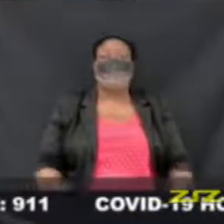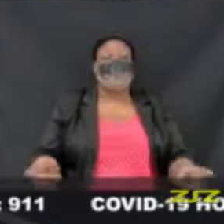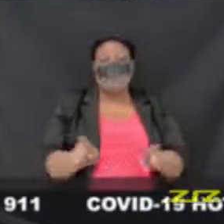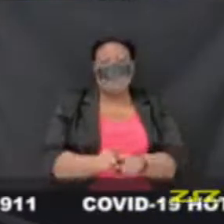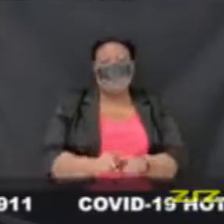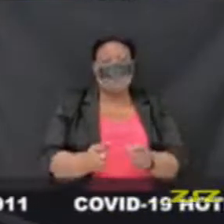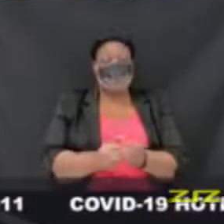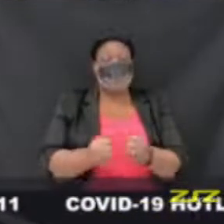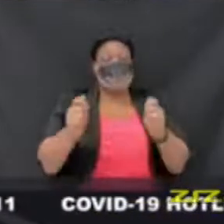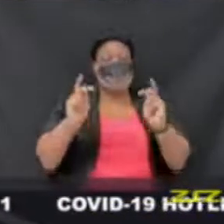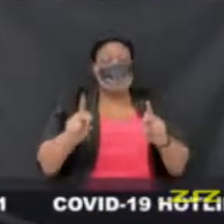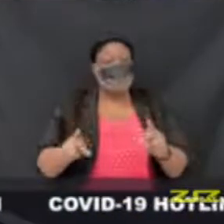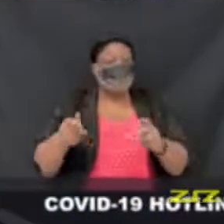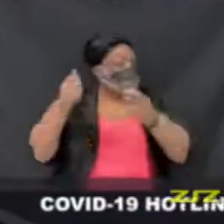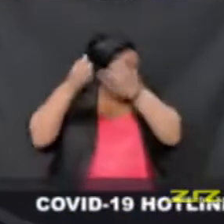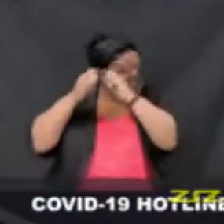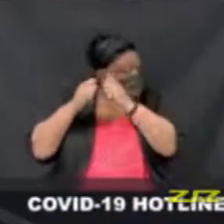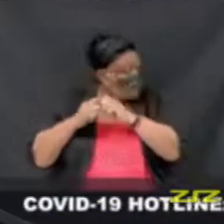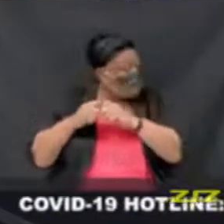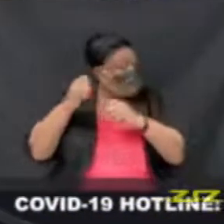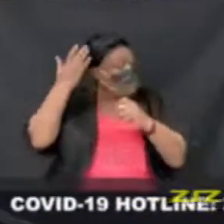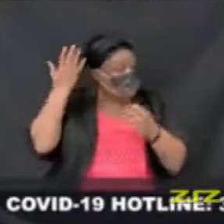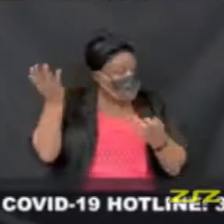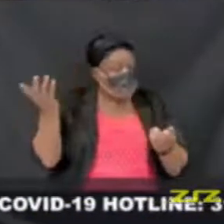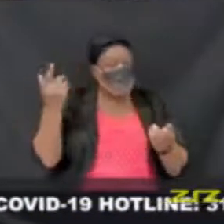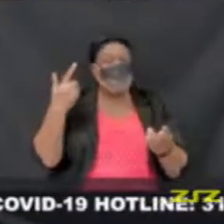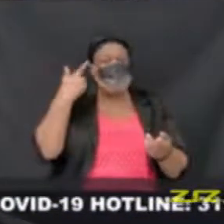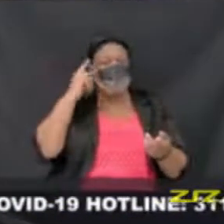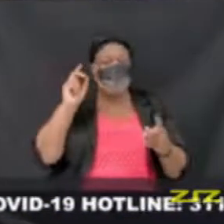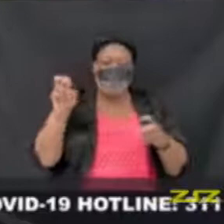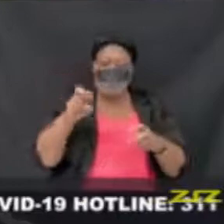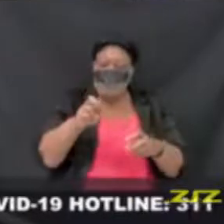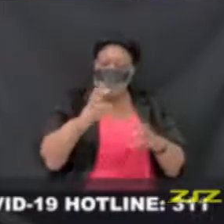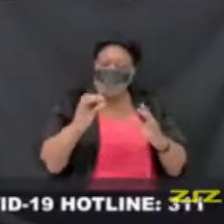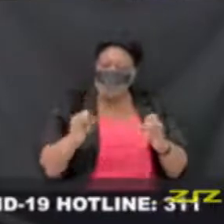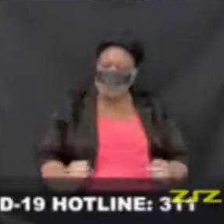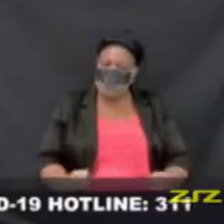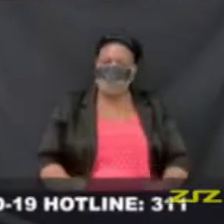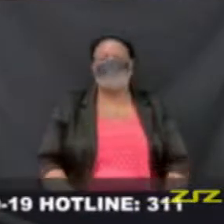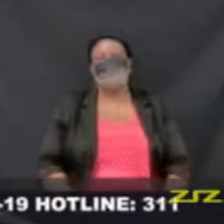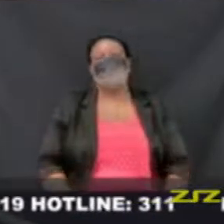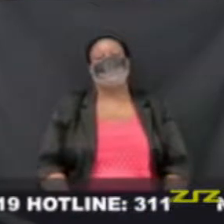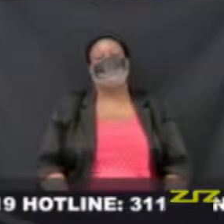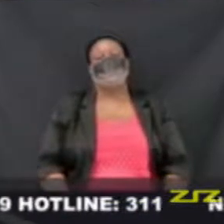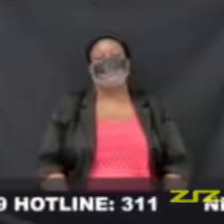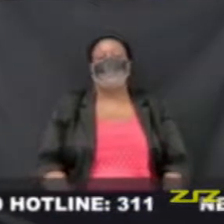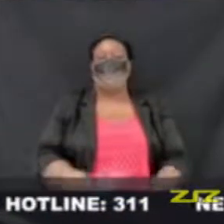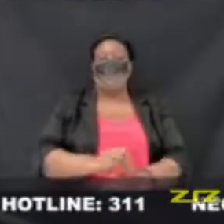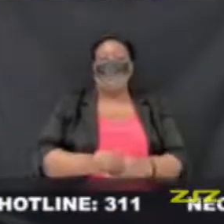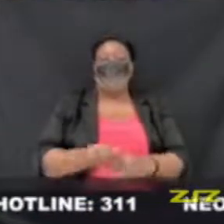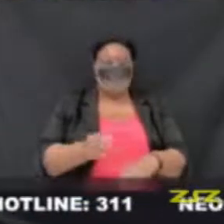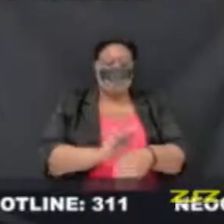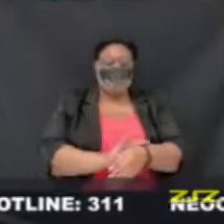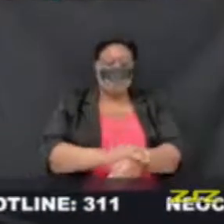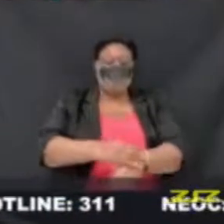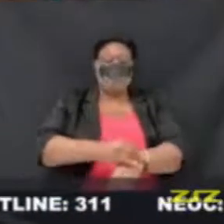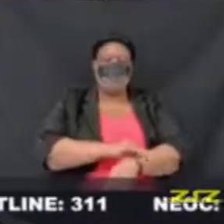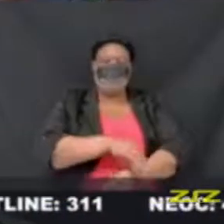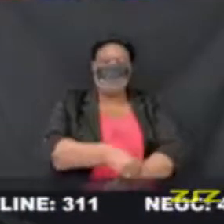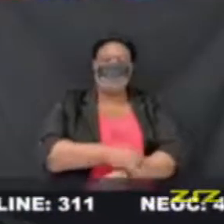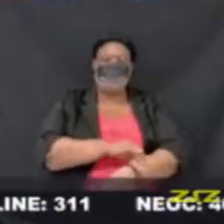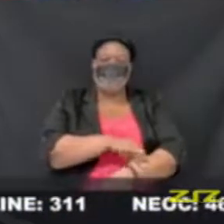gradual process in our economic roadmap to recovery in the tourism sector in getting everybody again back to